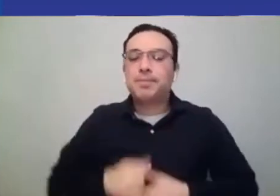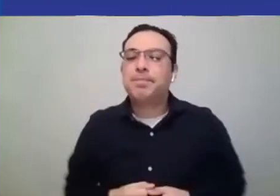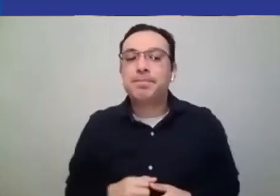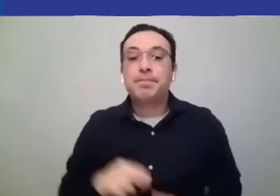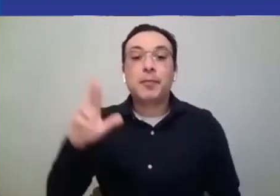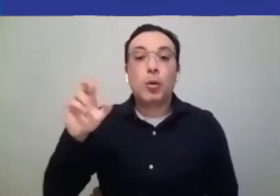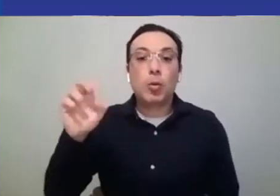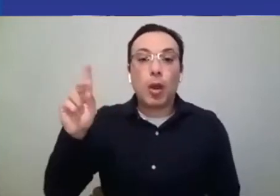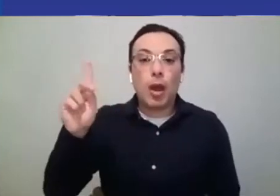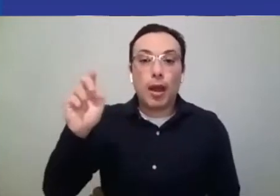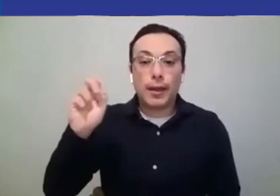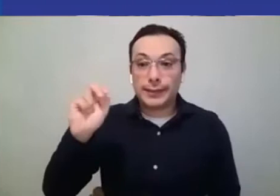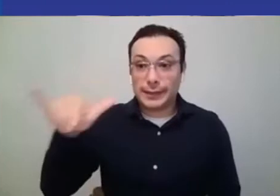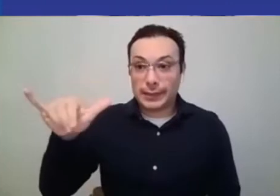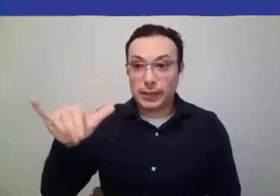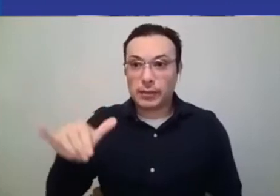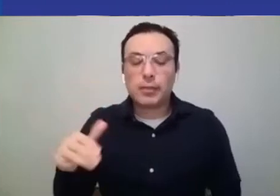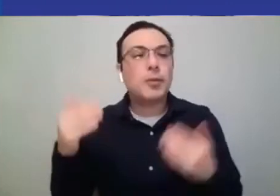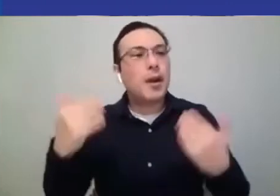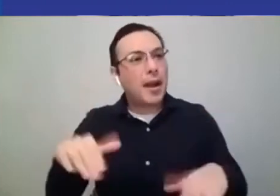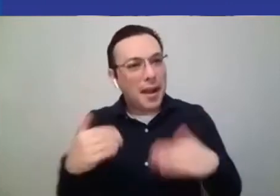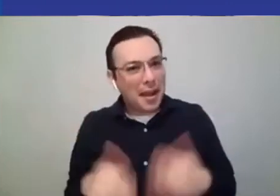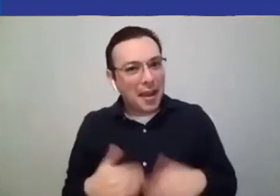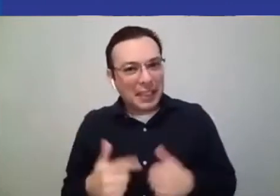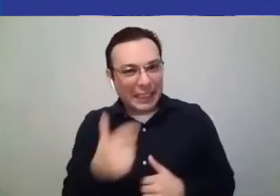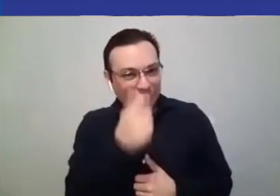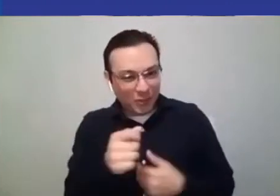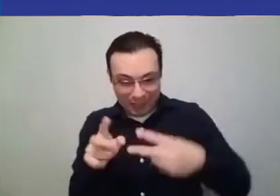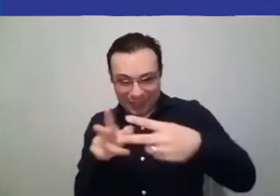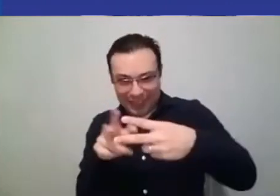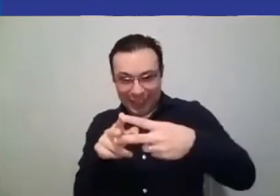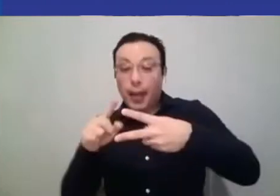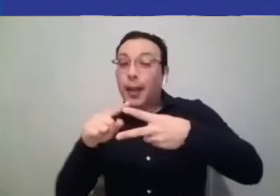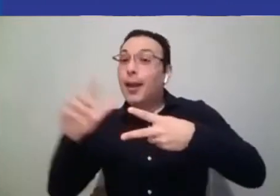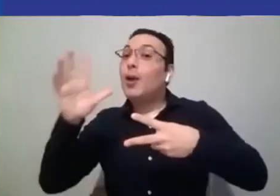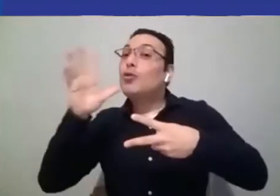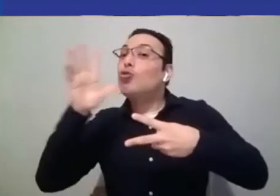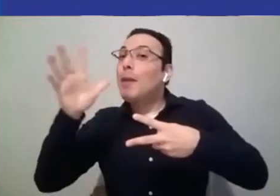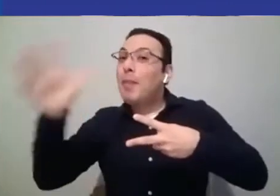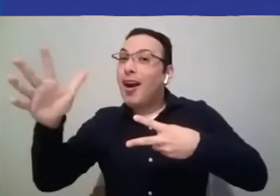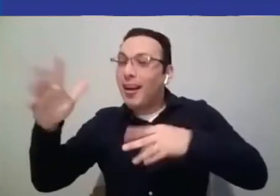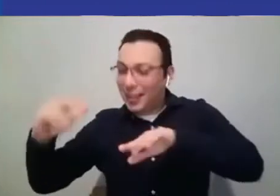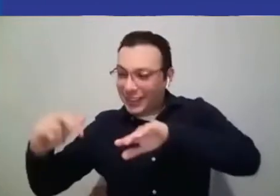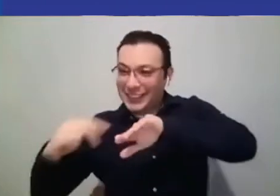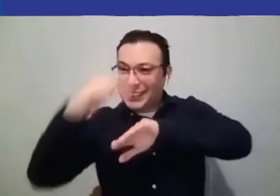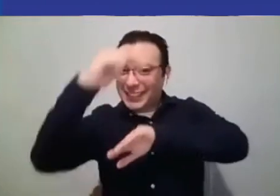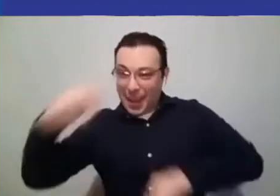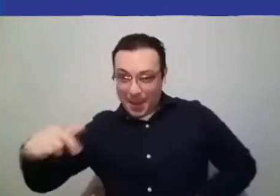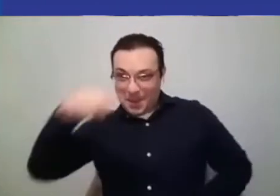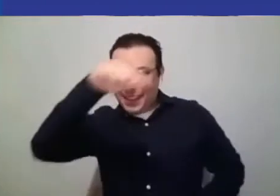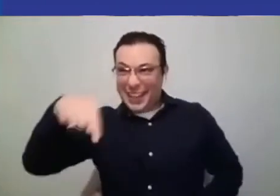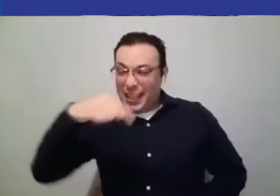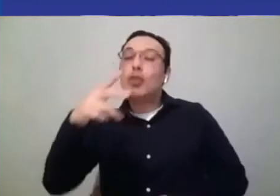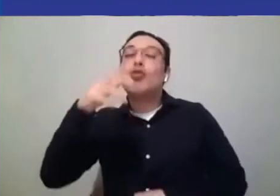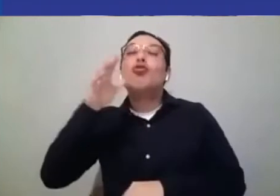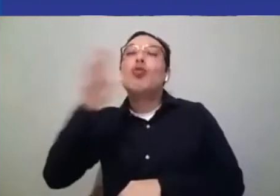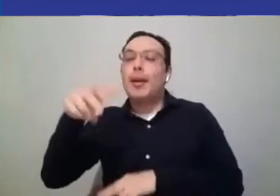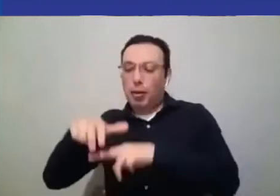And so I've already heard from these two responses. There's grandma on the stoop, and then